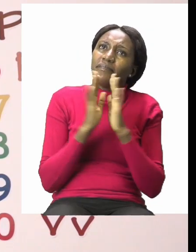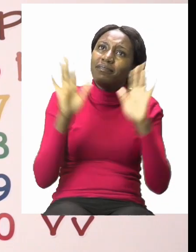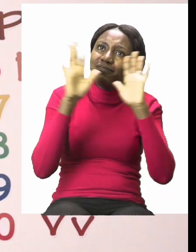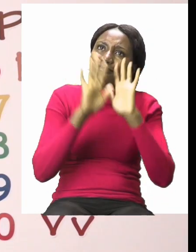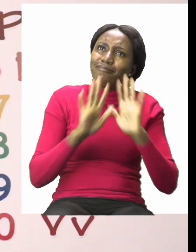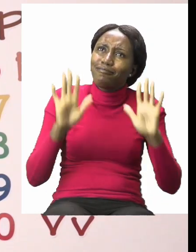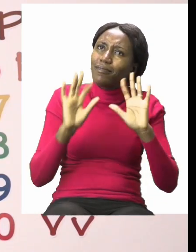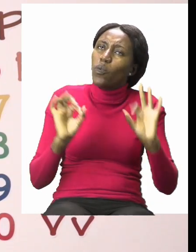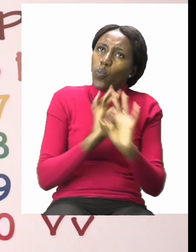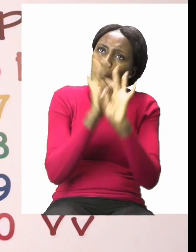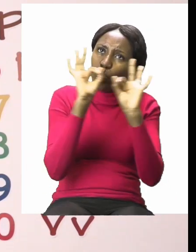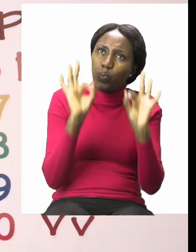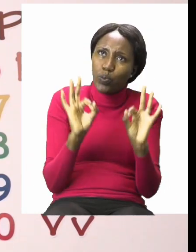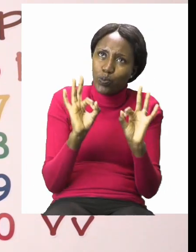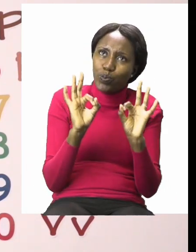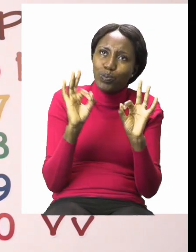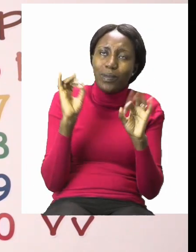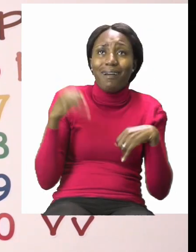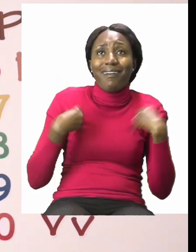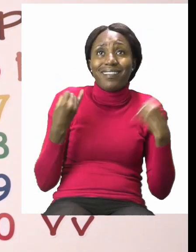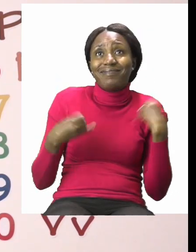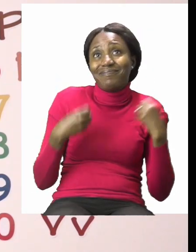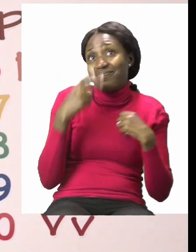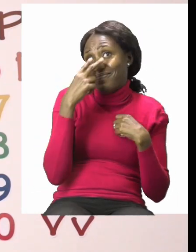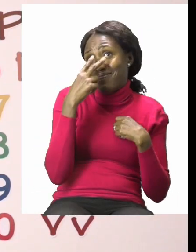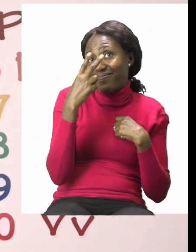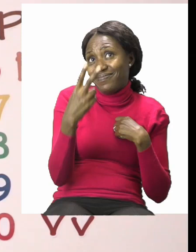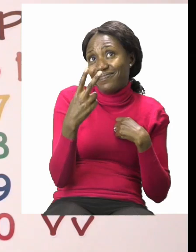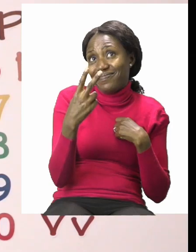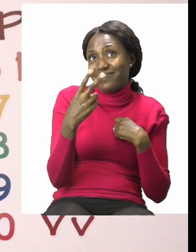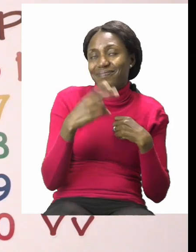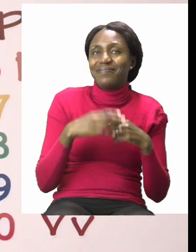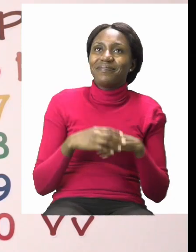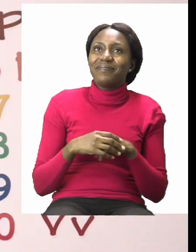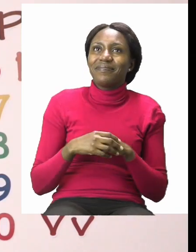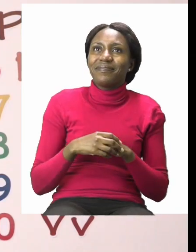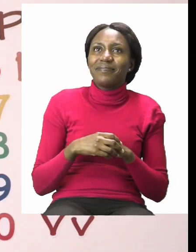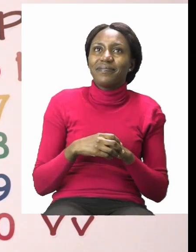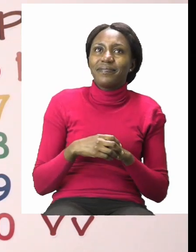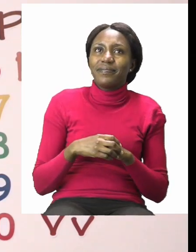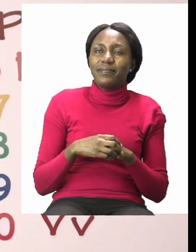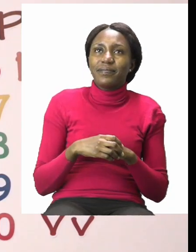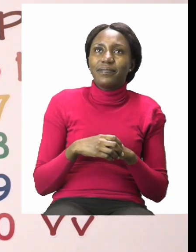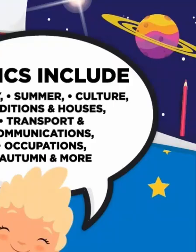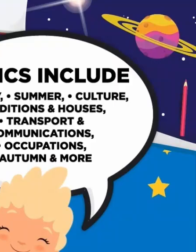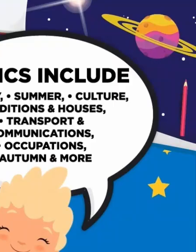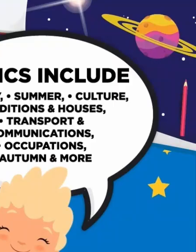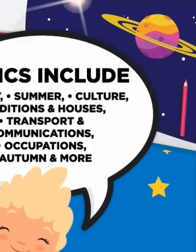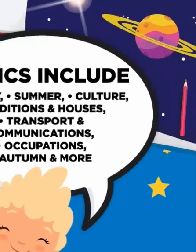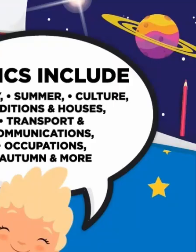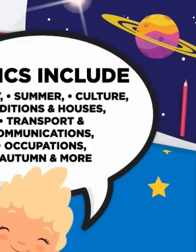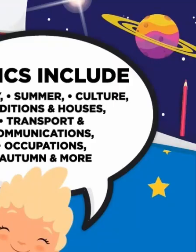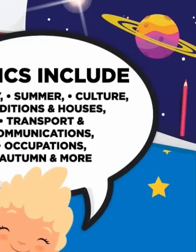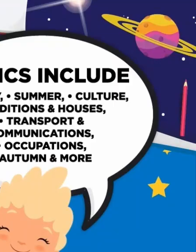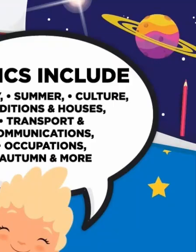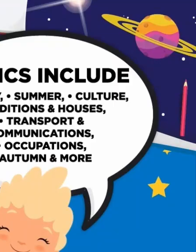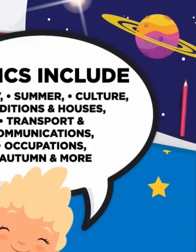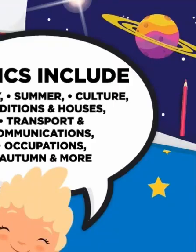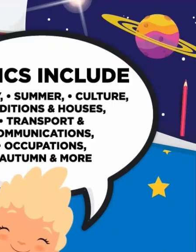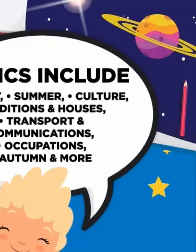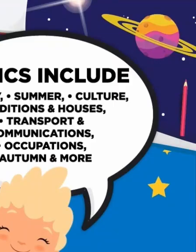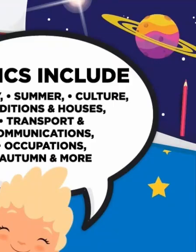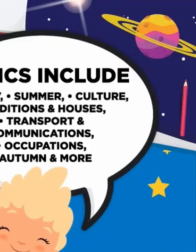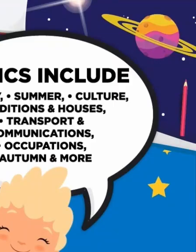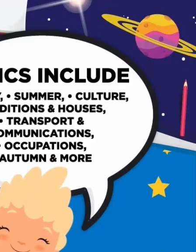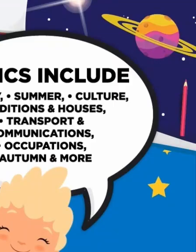lines. Have fun, and I'll see you soon after the advert break. Do you have children in the age